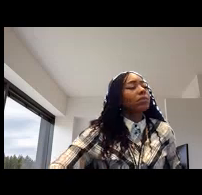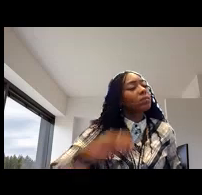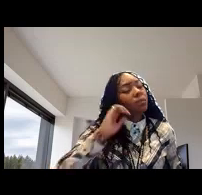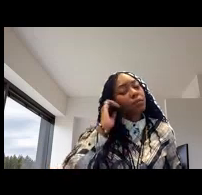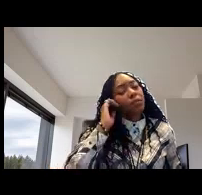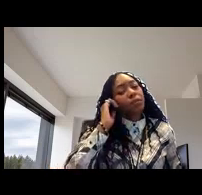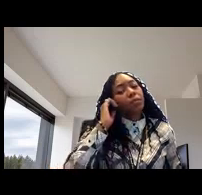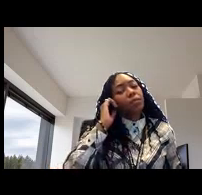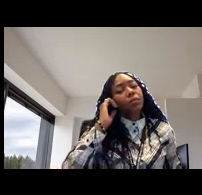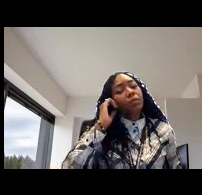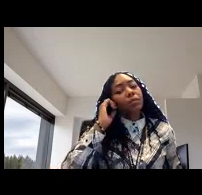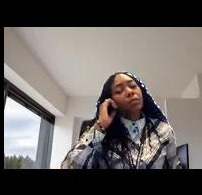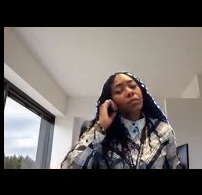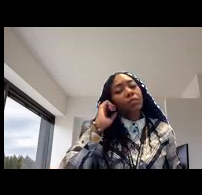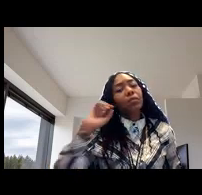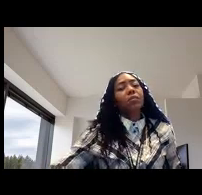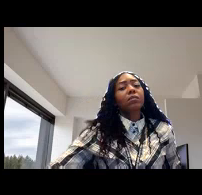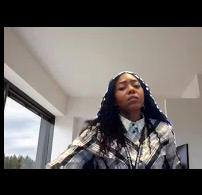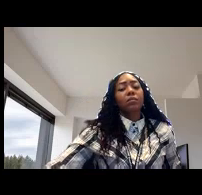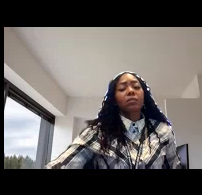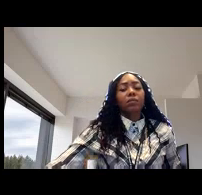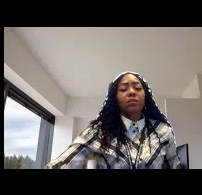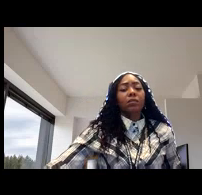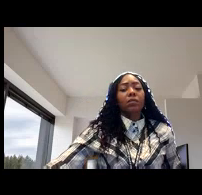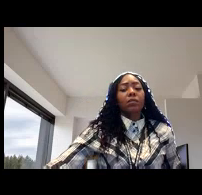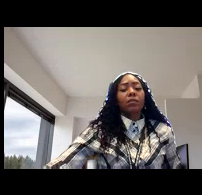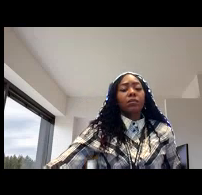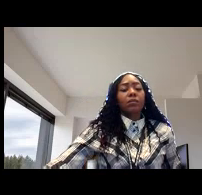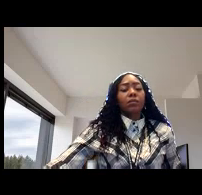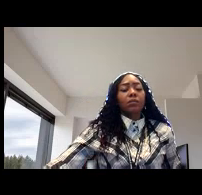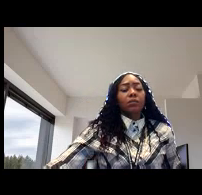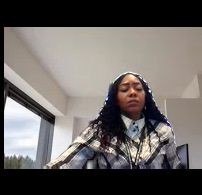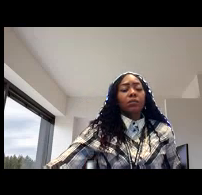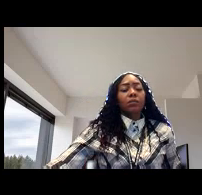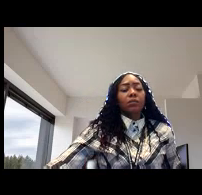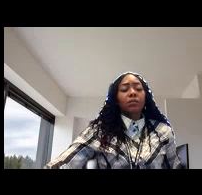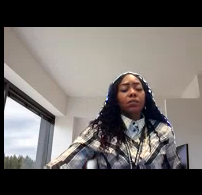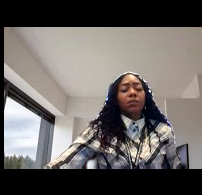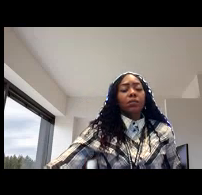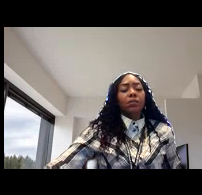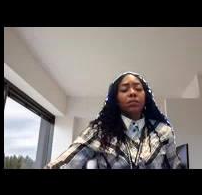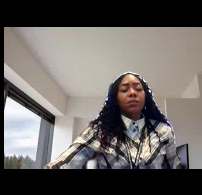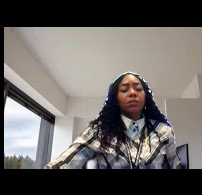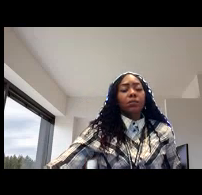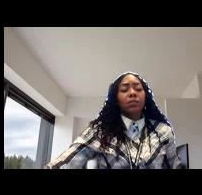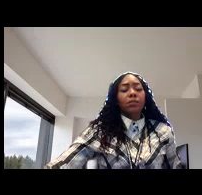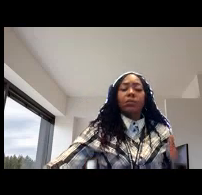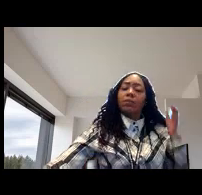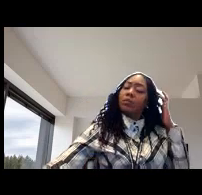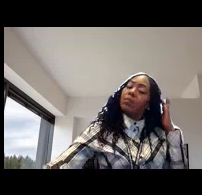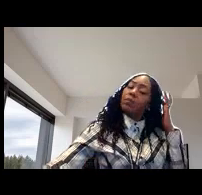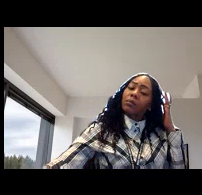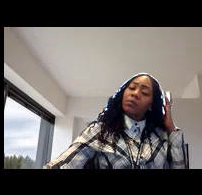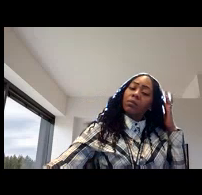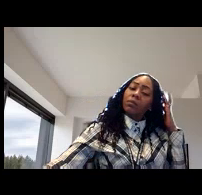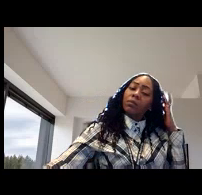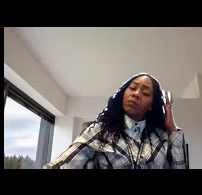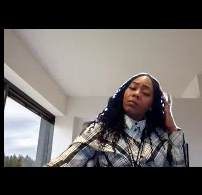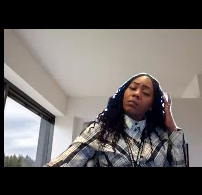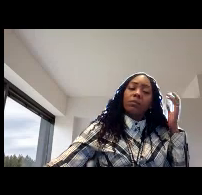little screen grab from the rule to just tell us that for those of us who've been doing this a really long time, you kind of feel like you made it a little bit